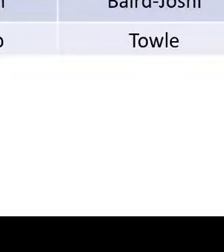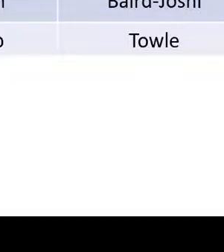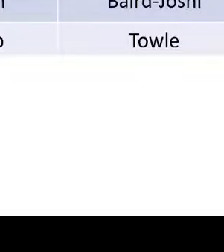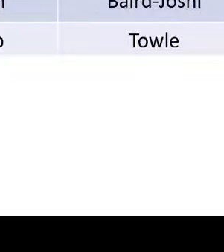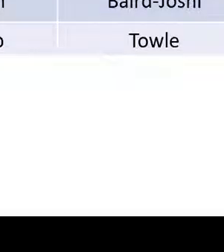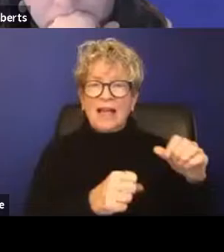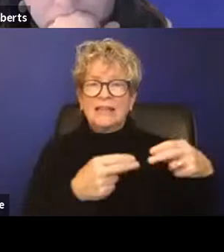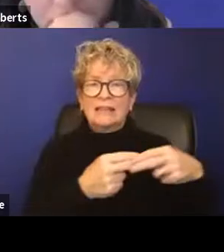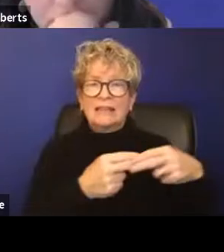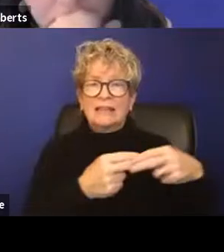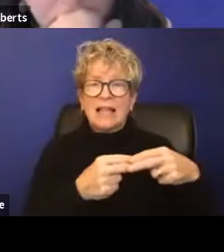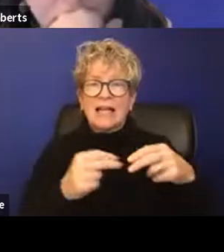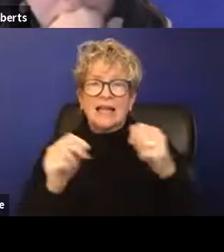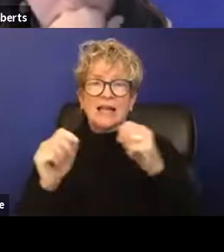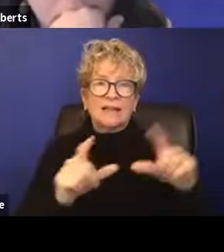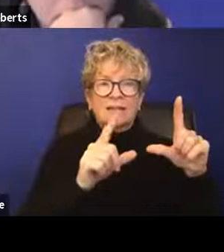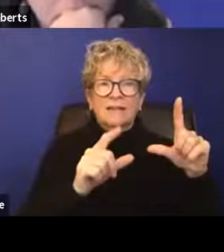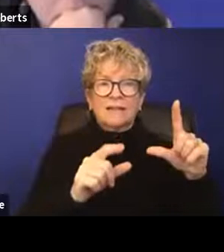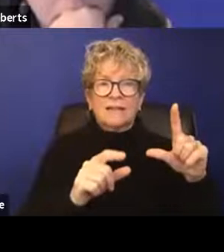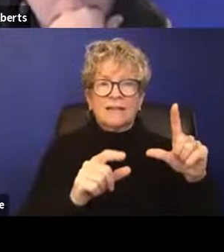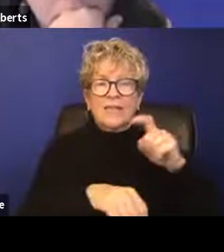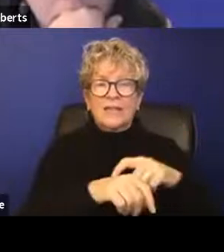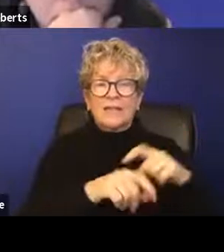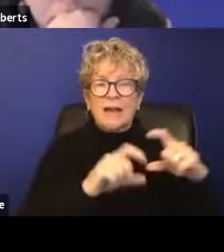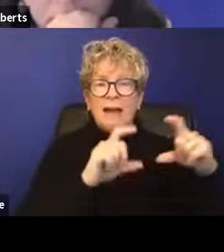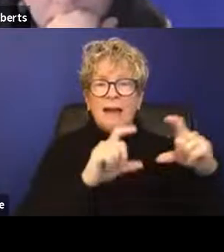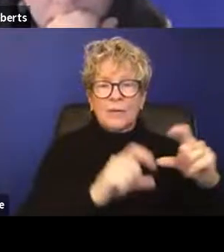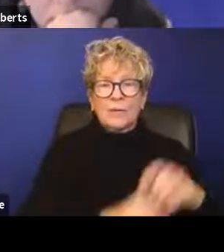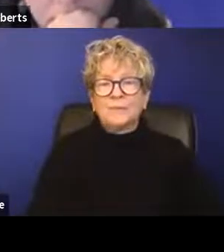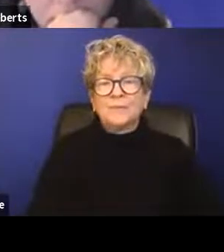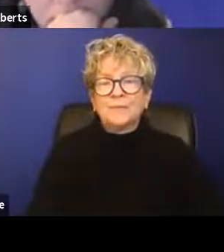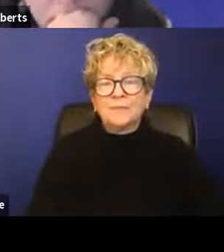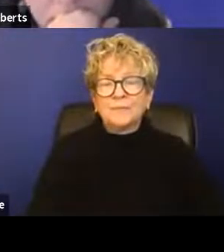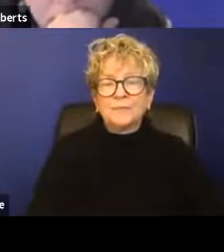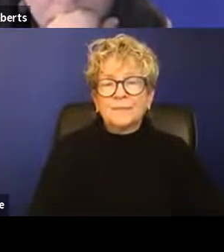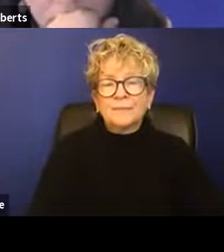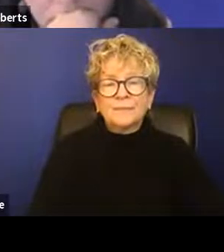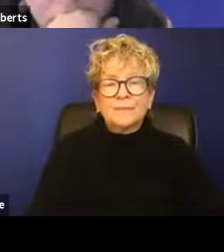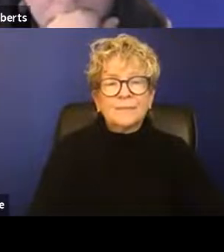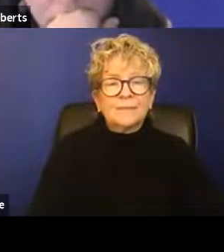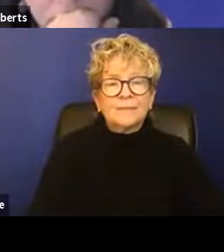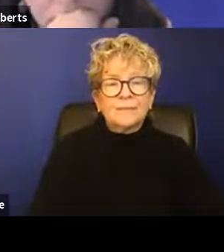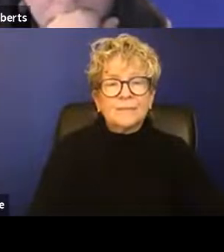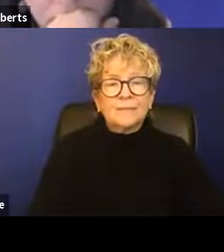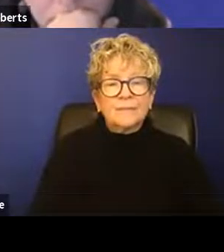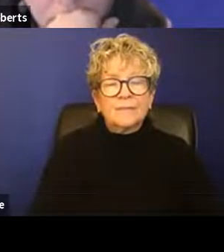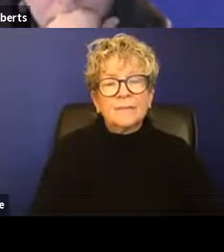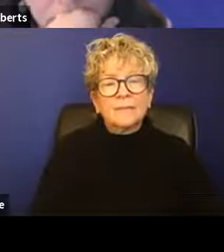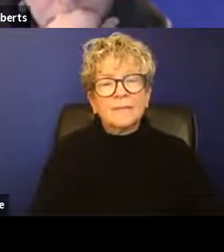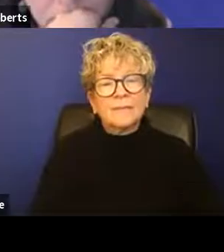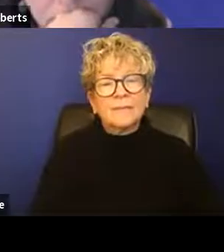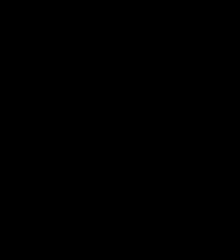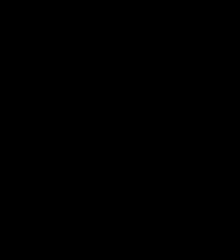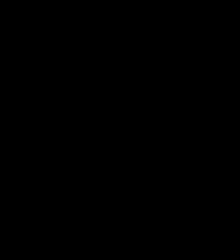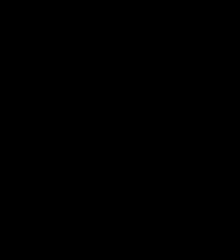to go ahead and put up the timer slide on the full screen. All right.